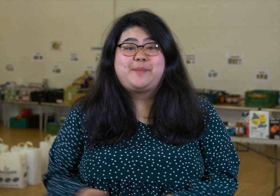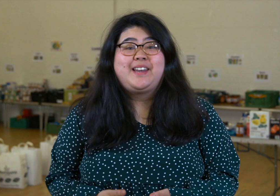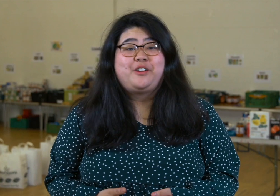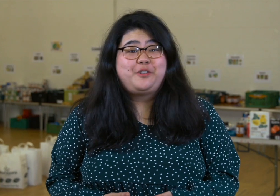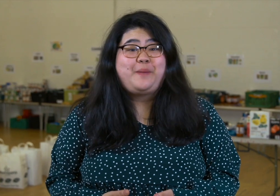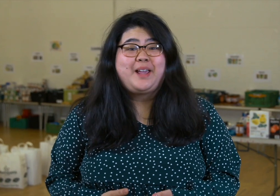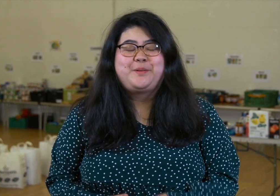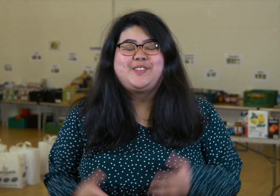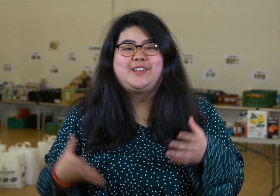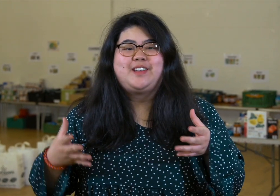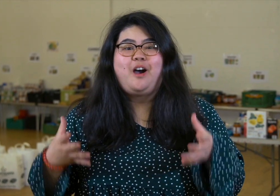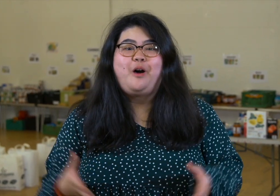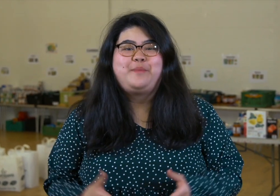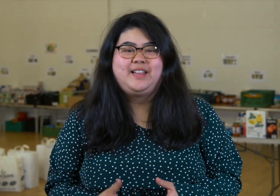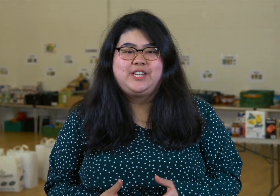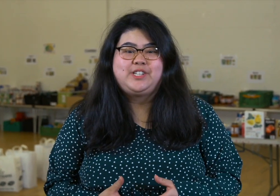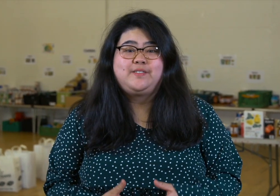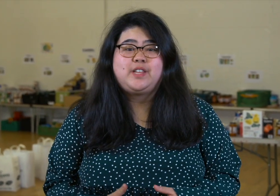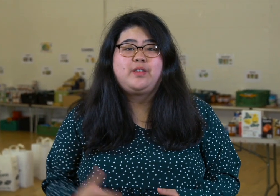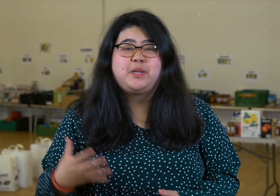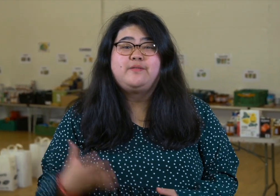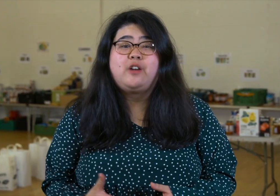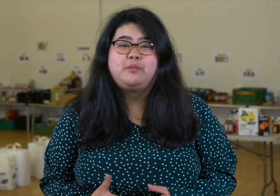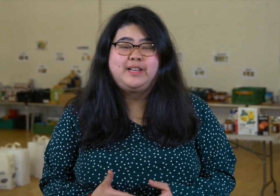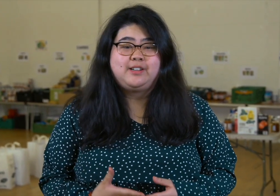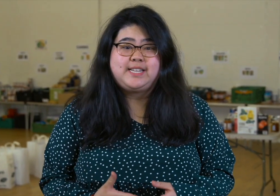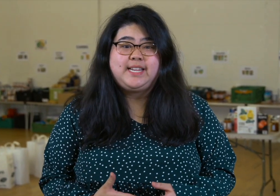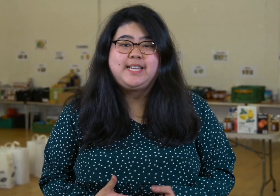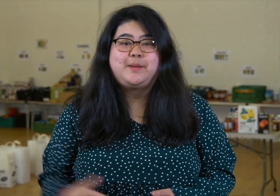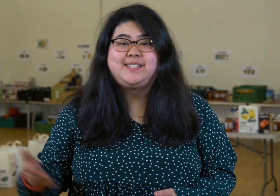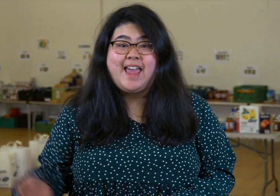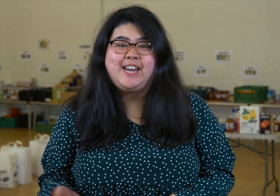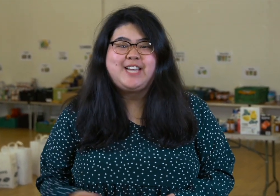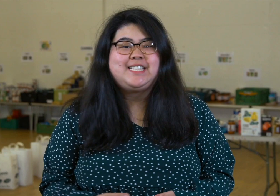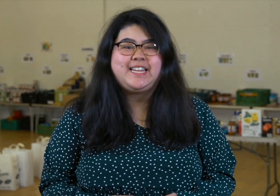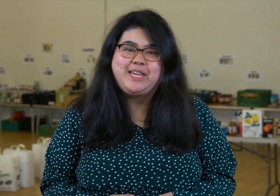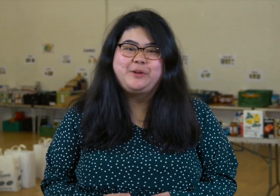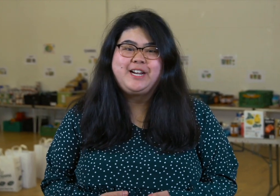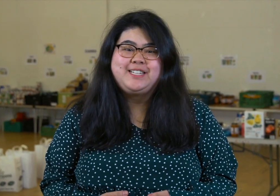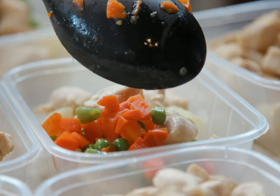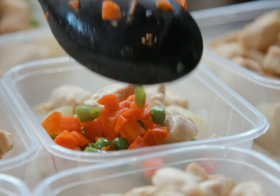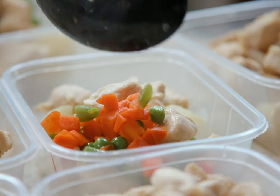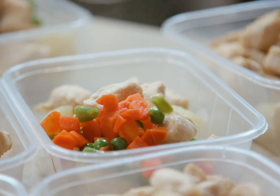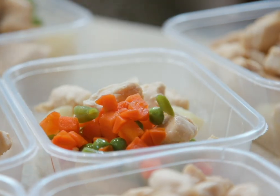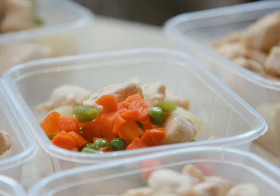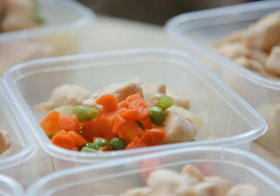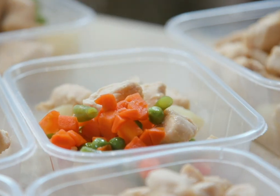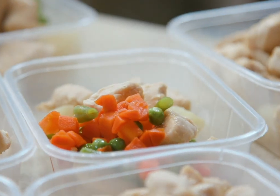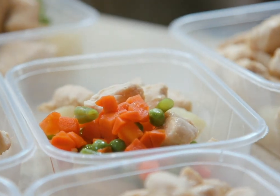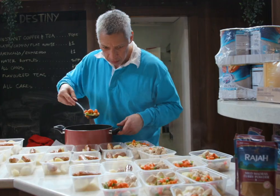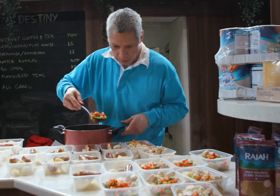We've expanded our food bank, we've started a hot meal initiative serving the most vulnerable in our city, as well as the NHS and key workers.